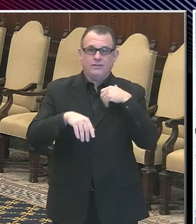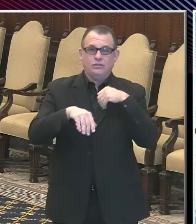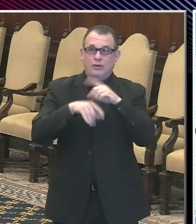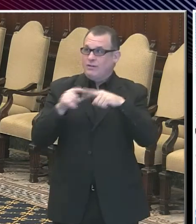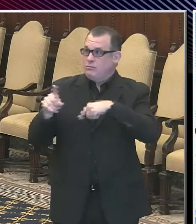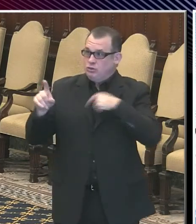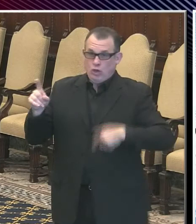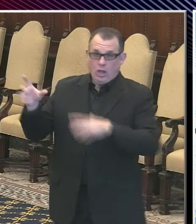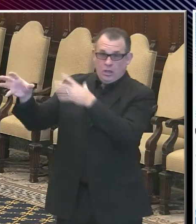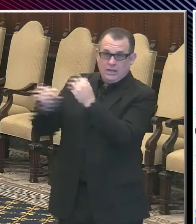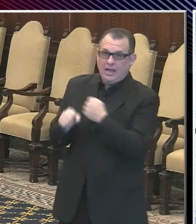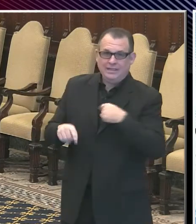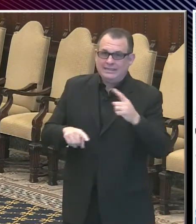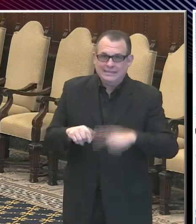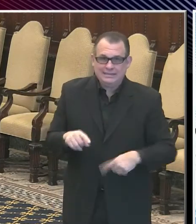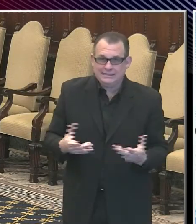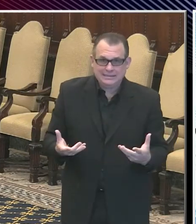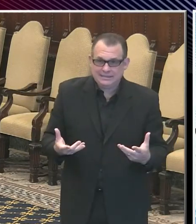understanding is that China